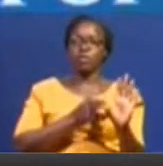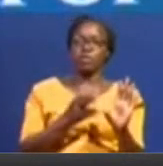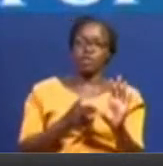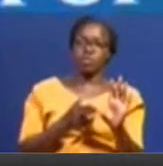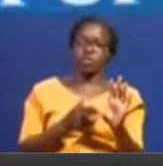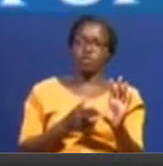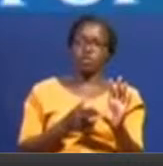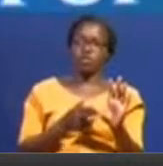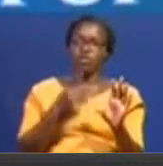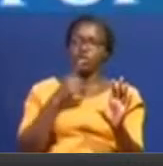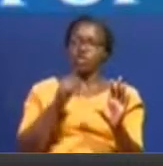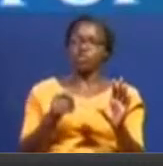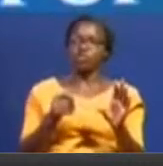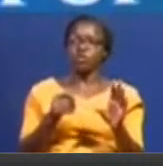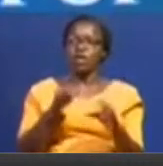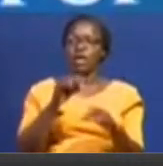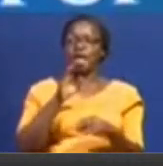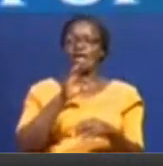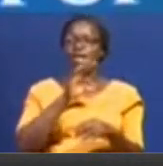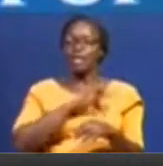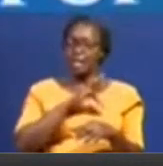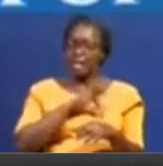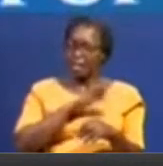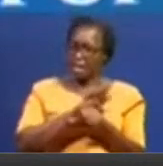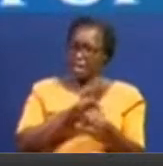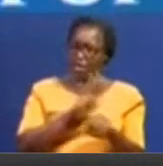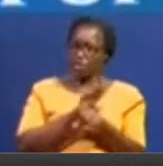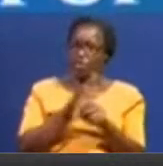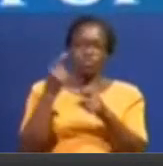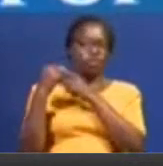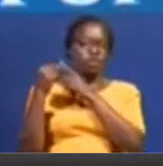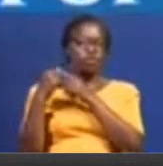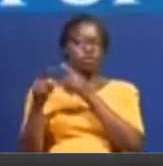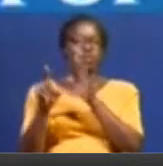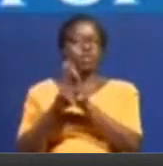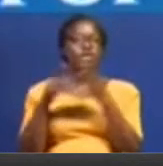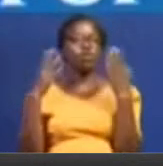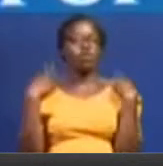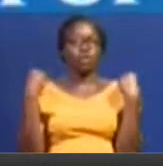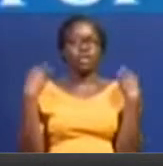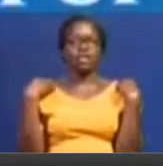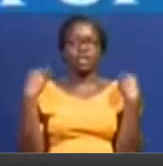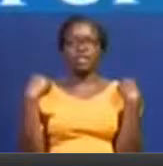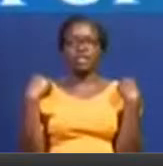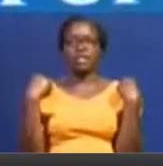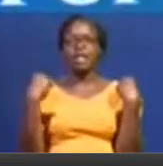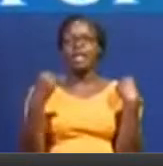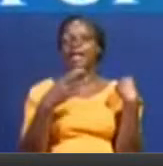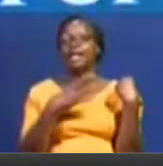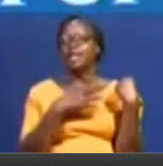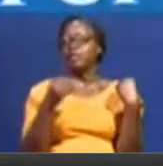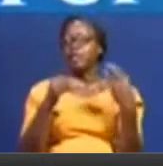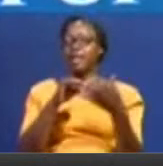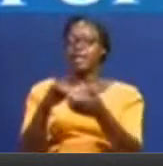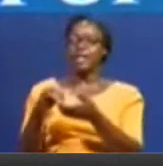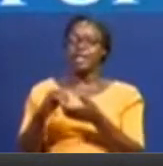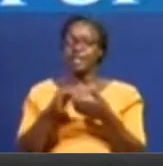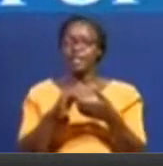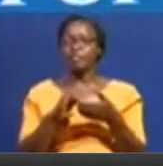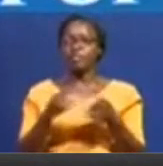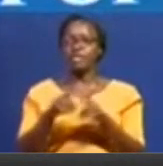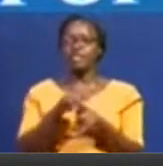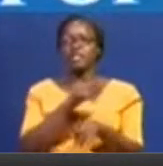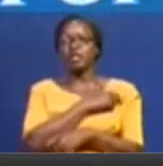participation. So I have gained a lot of experience in terms of my legal practice and my engagement as